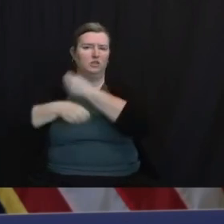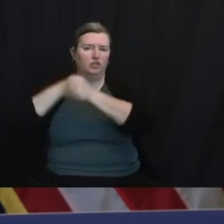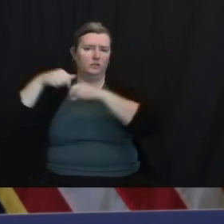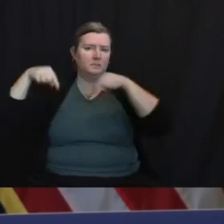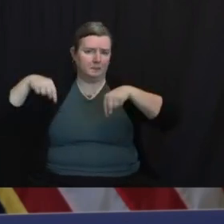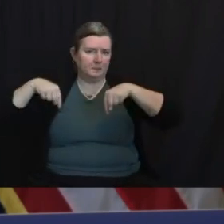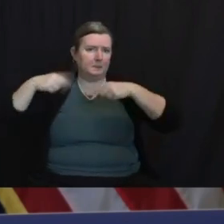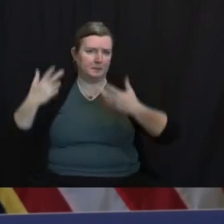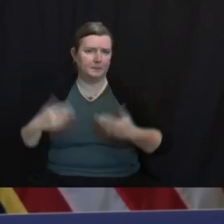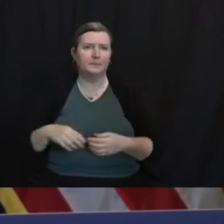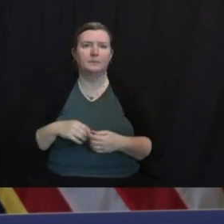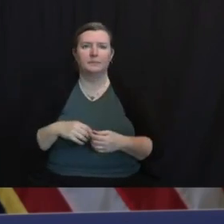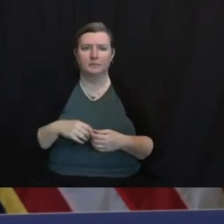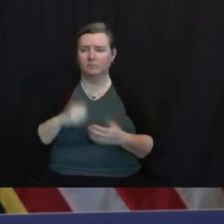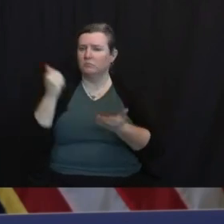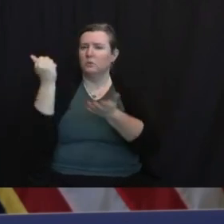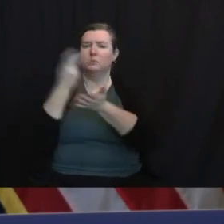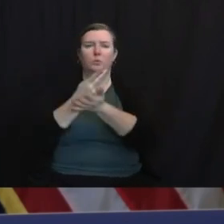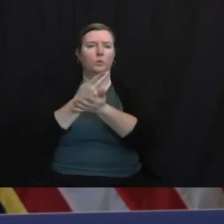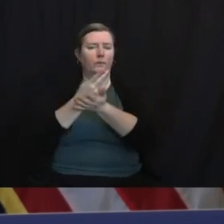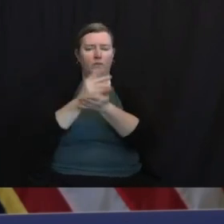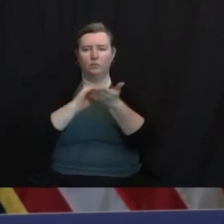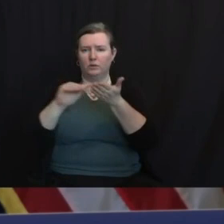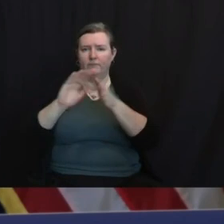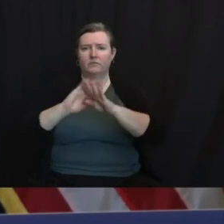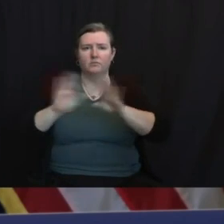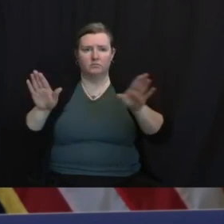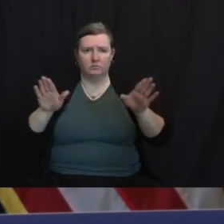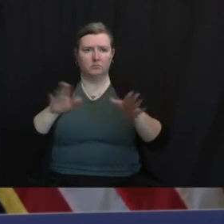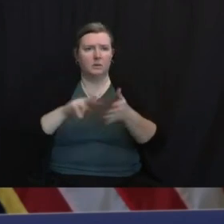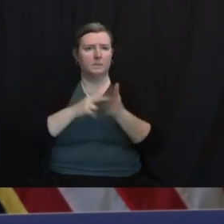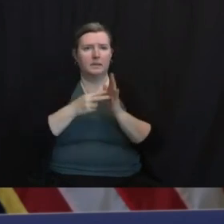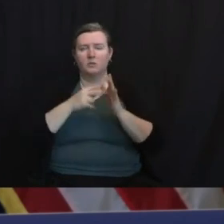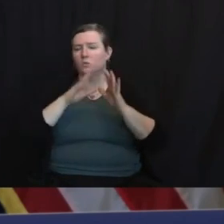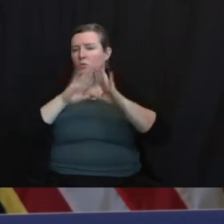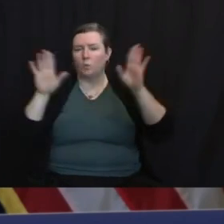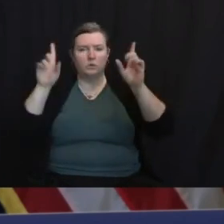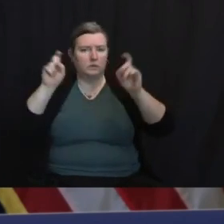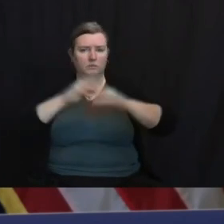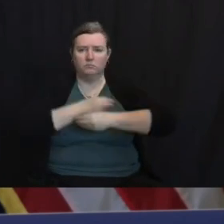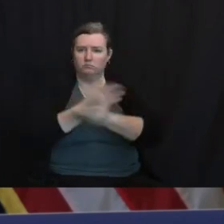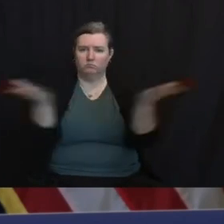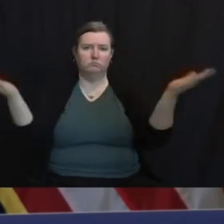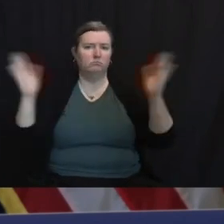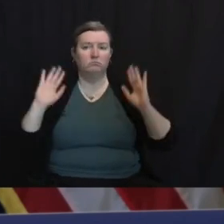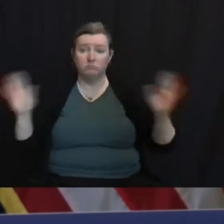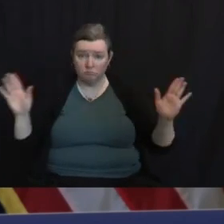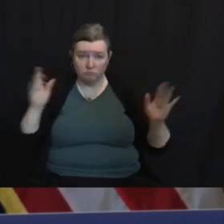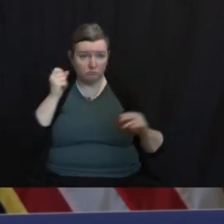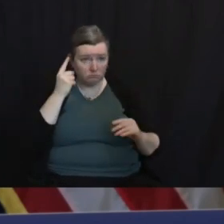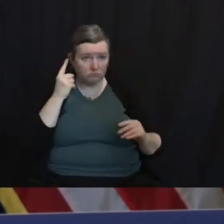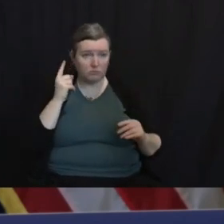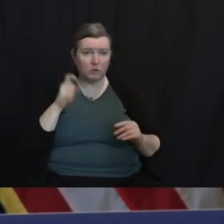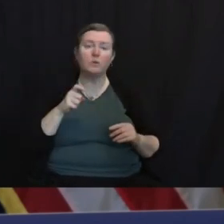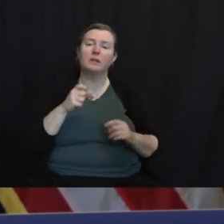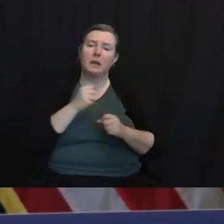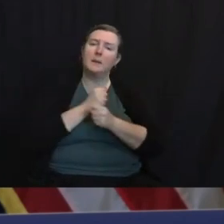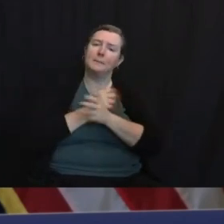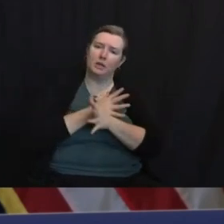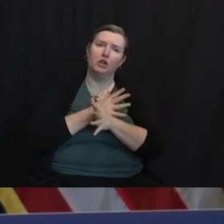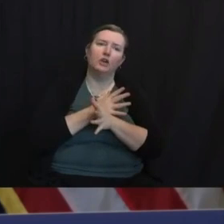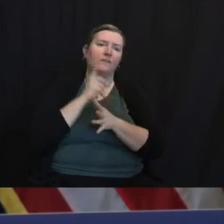administer statewide assessments for this school year. We must prepare, however, for all